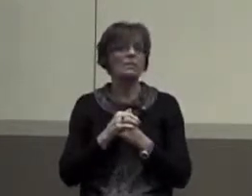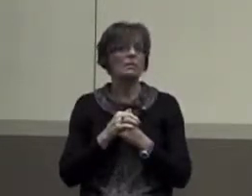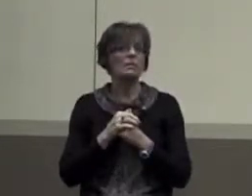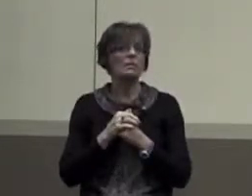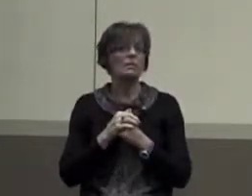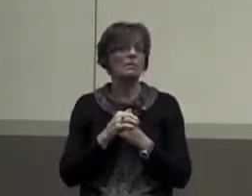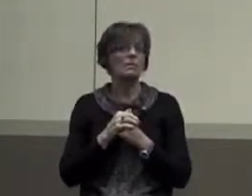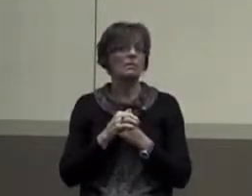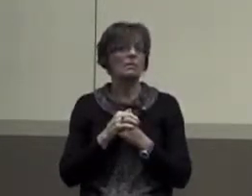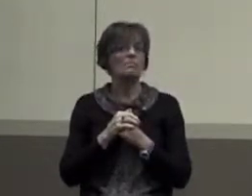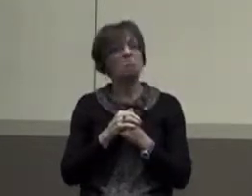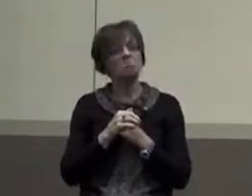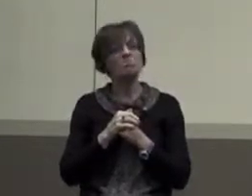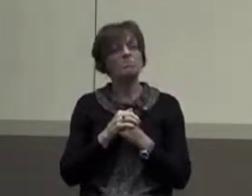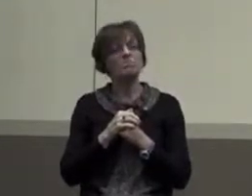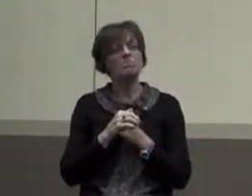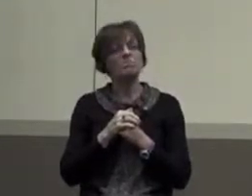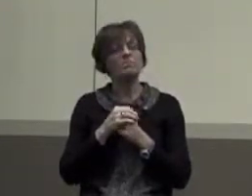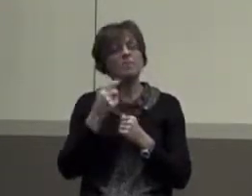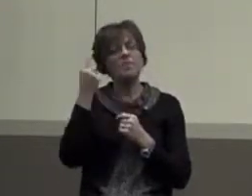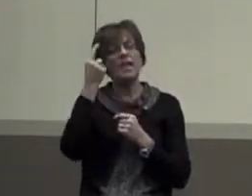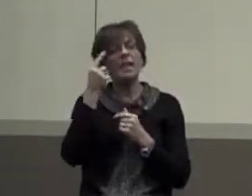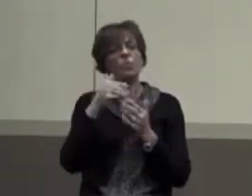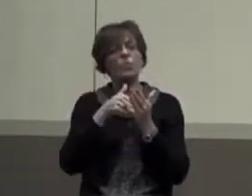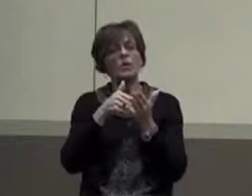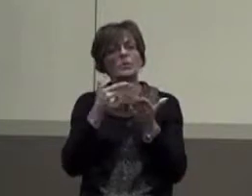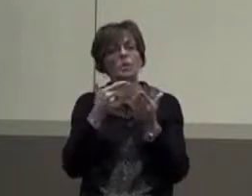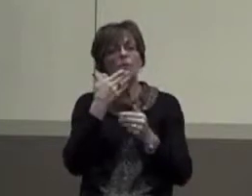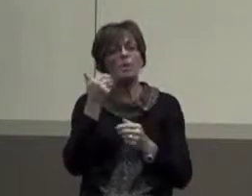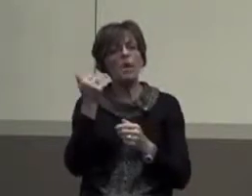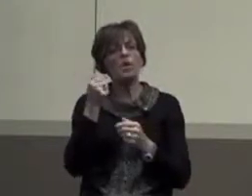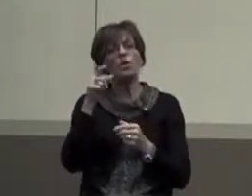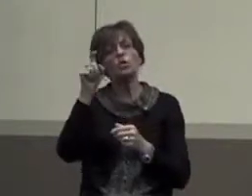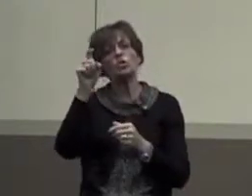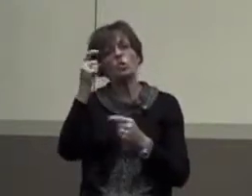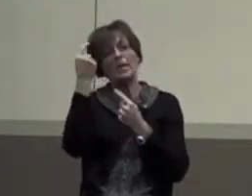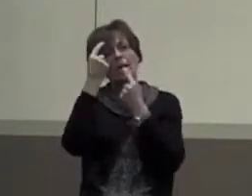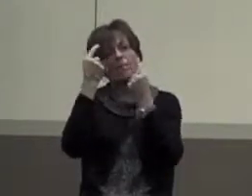I would say frequency might be a little better. So you need to think about kind of